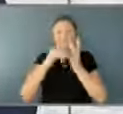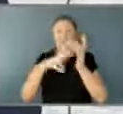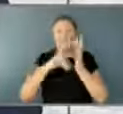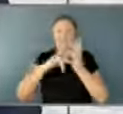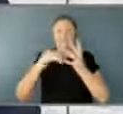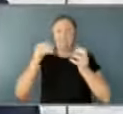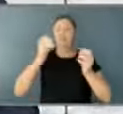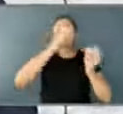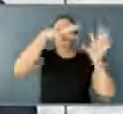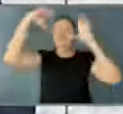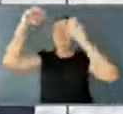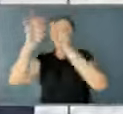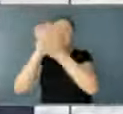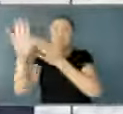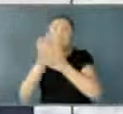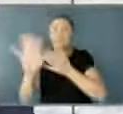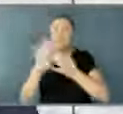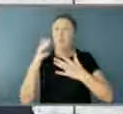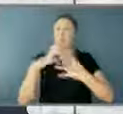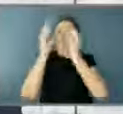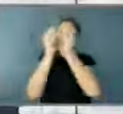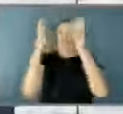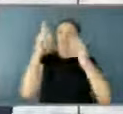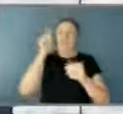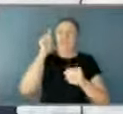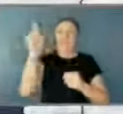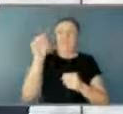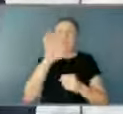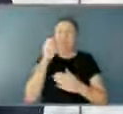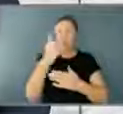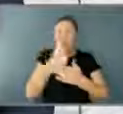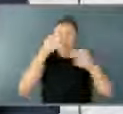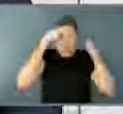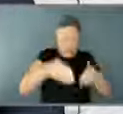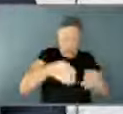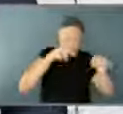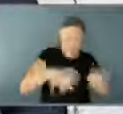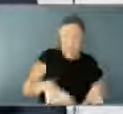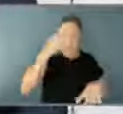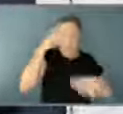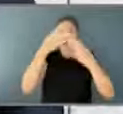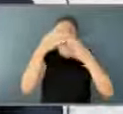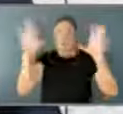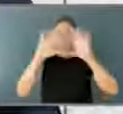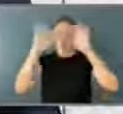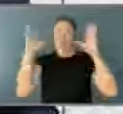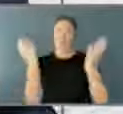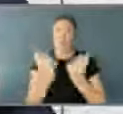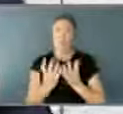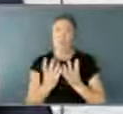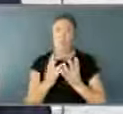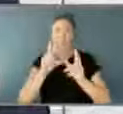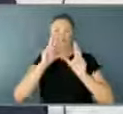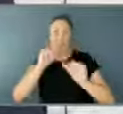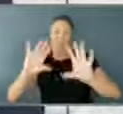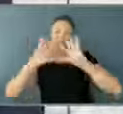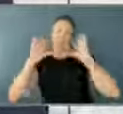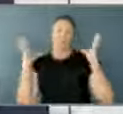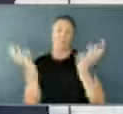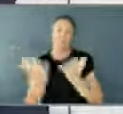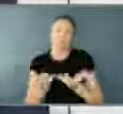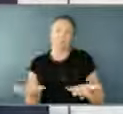solve the problem. And so appreciated their leadership there. So, a very warm and engaging conversation. We're looking forward